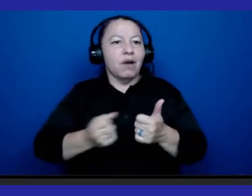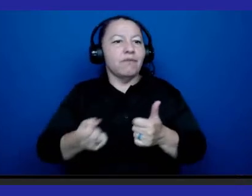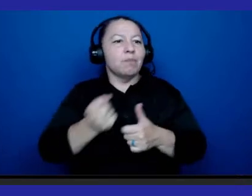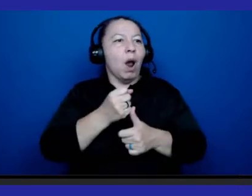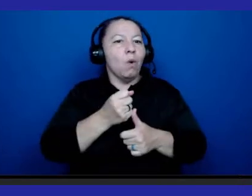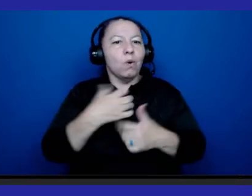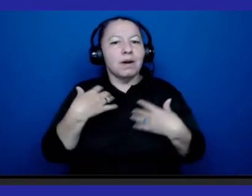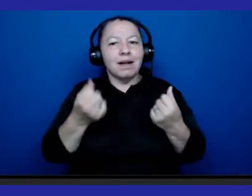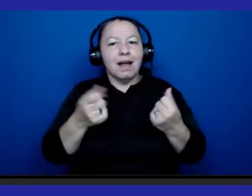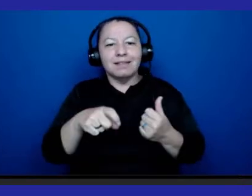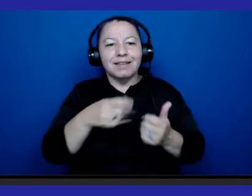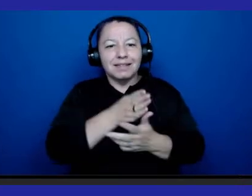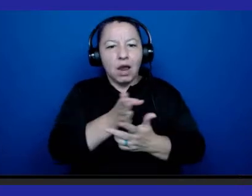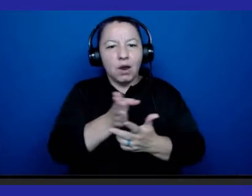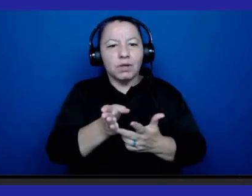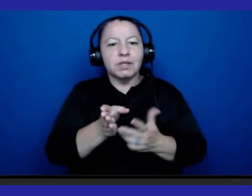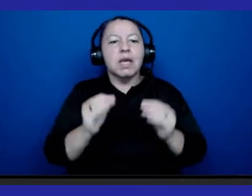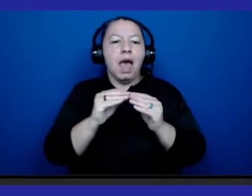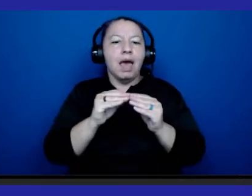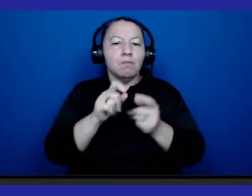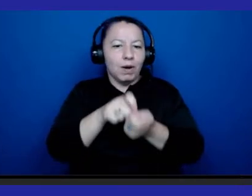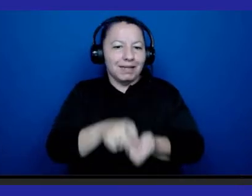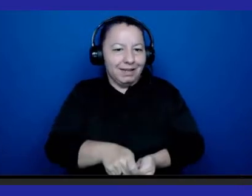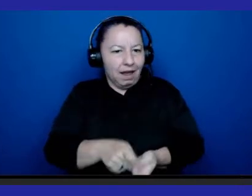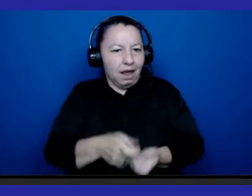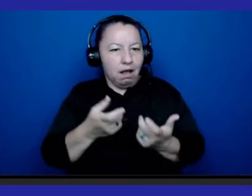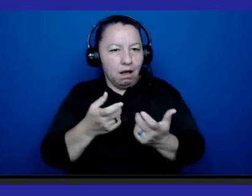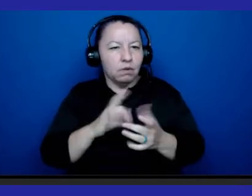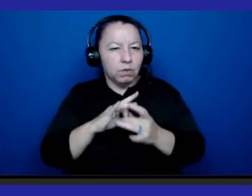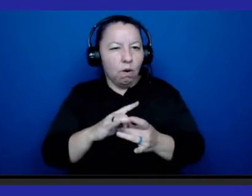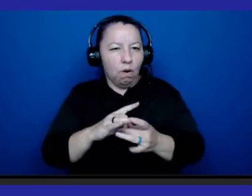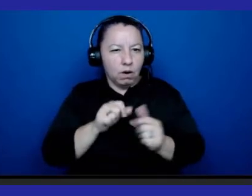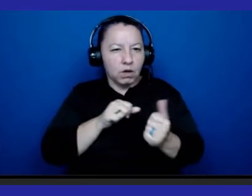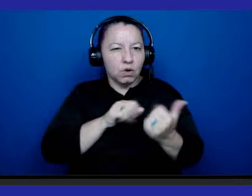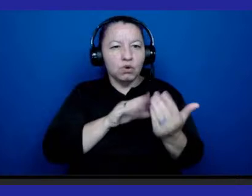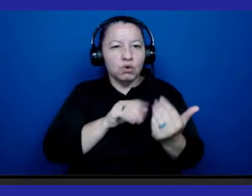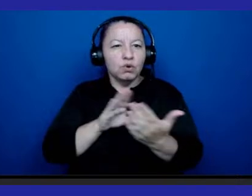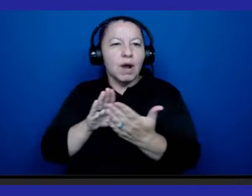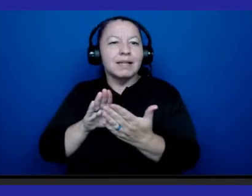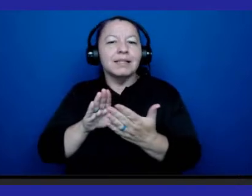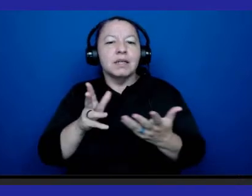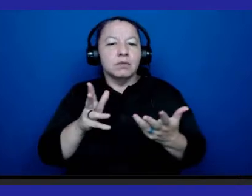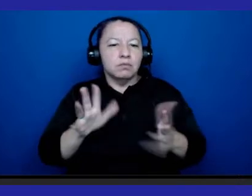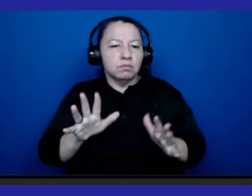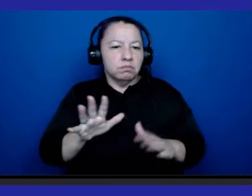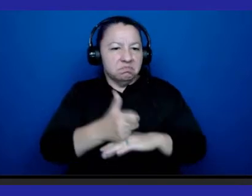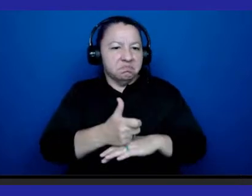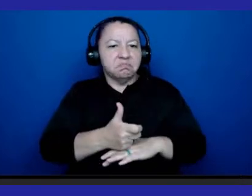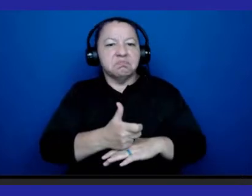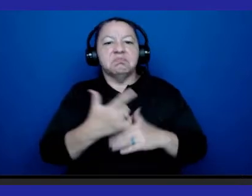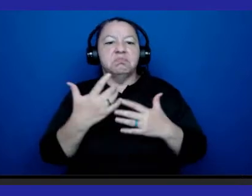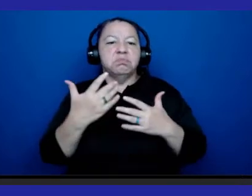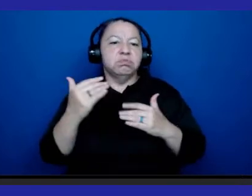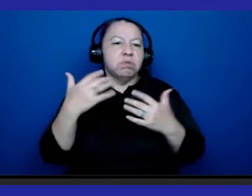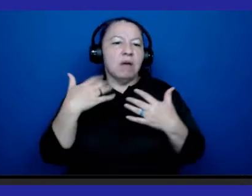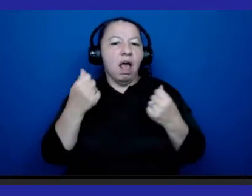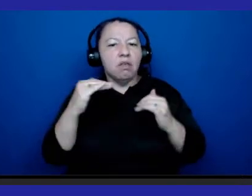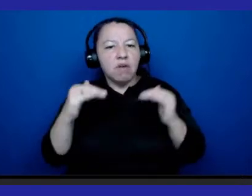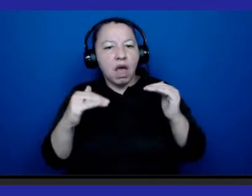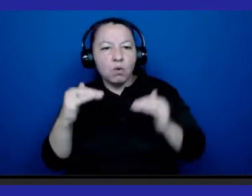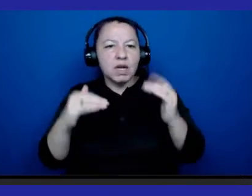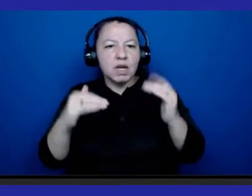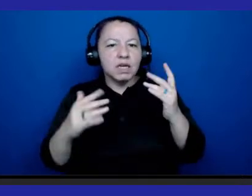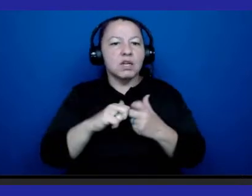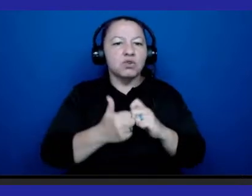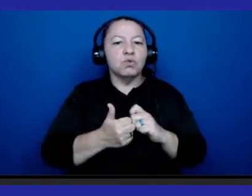more detailed in terms of addressing existing health equity issues, health equity challenges. In terms